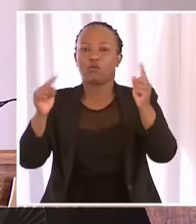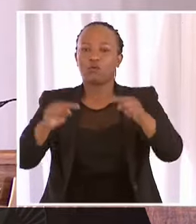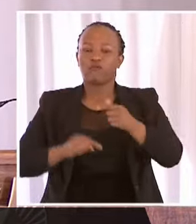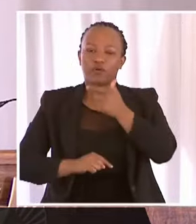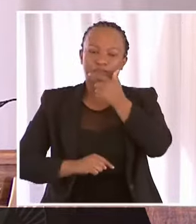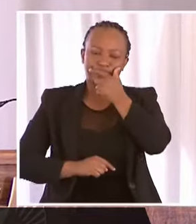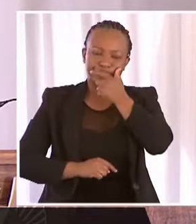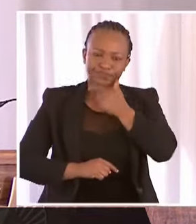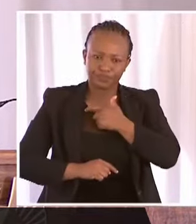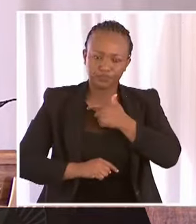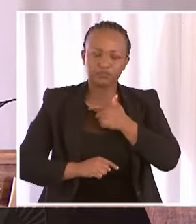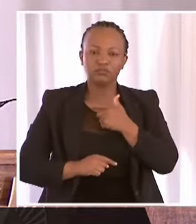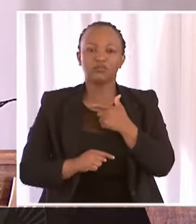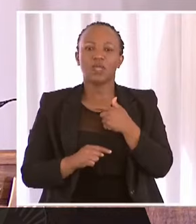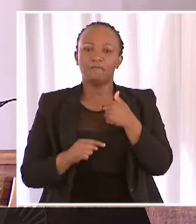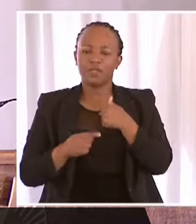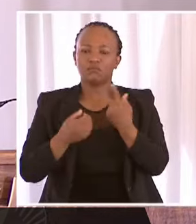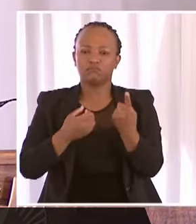South Africa,